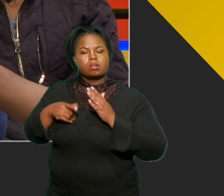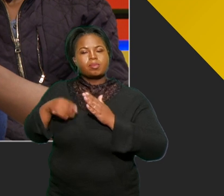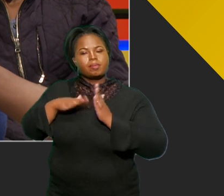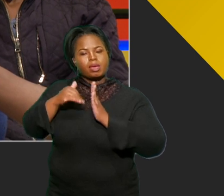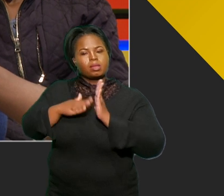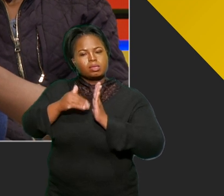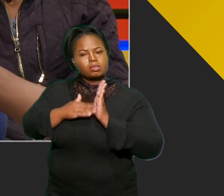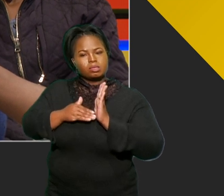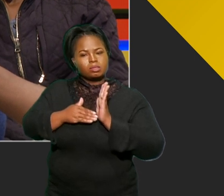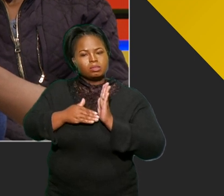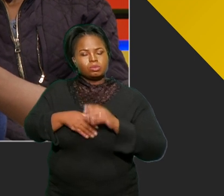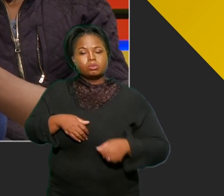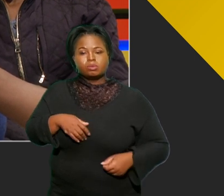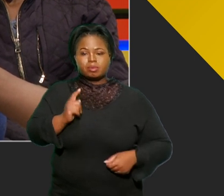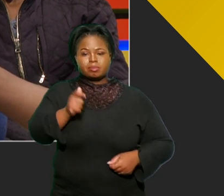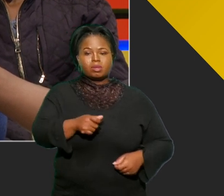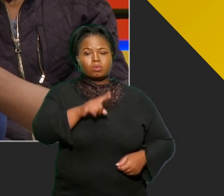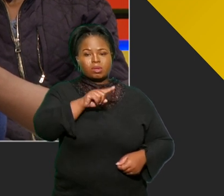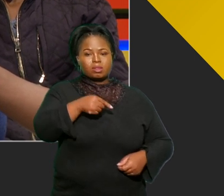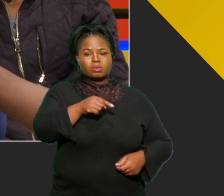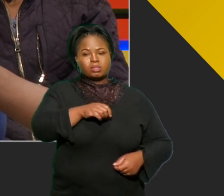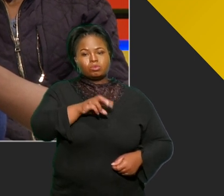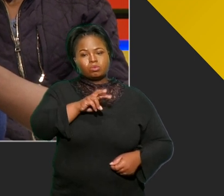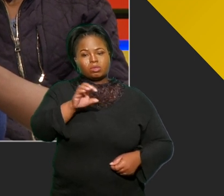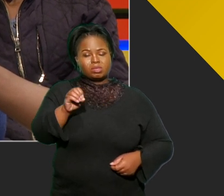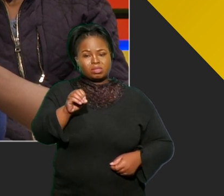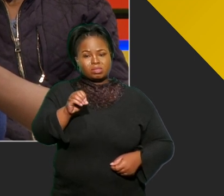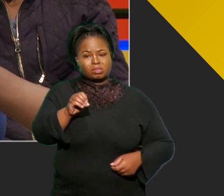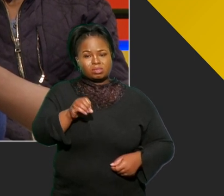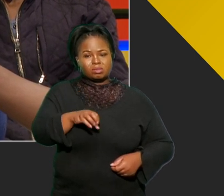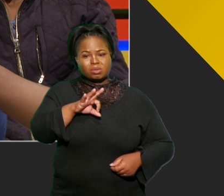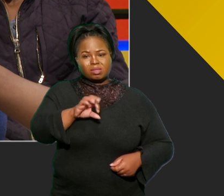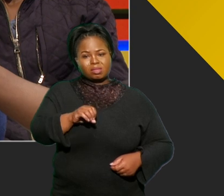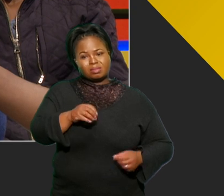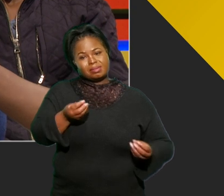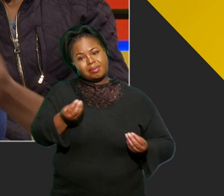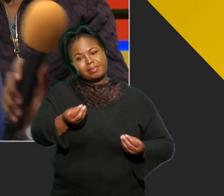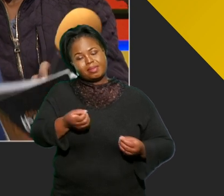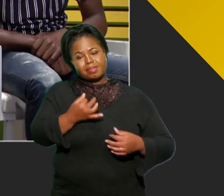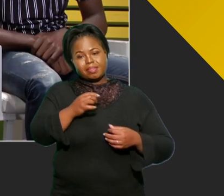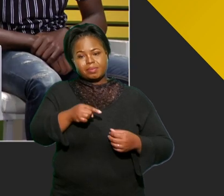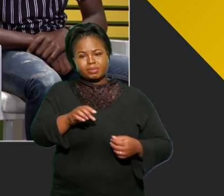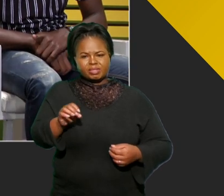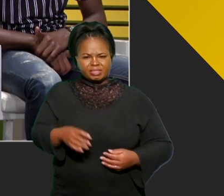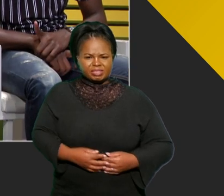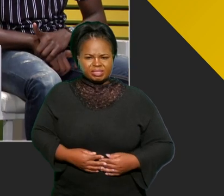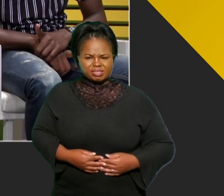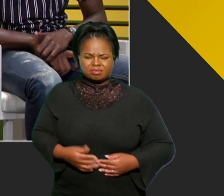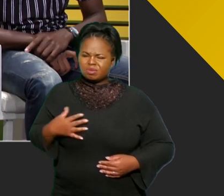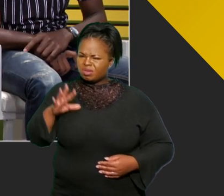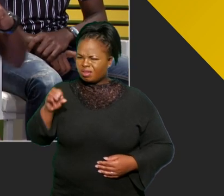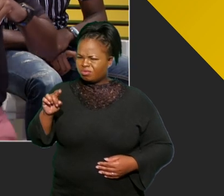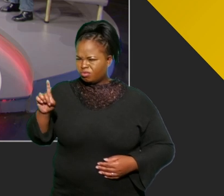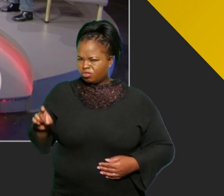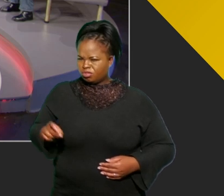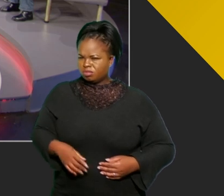and then so ke patela 1.2 for 3 years is how much it is something 1000 wa bona no nge go se putam mele can I just